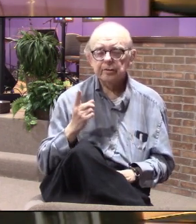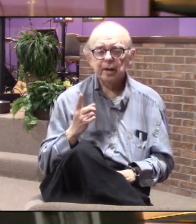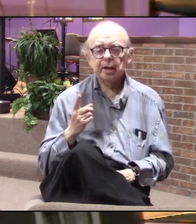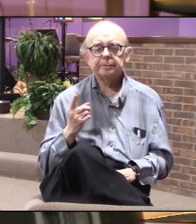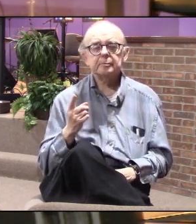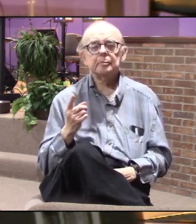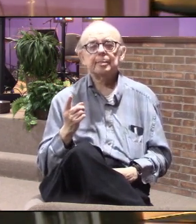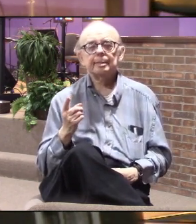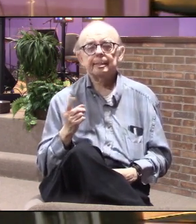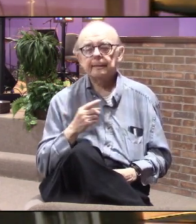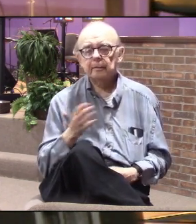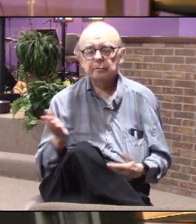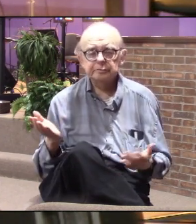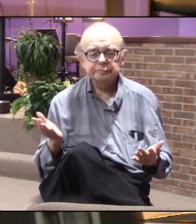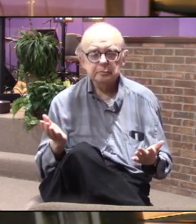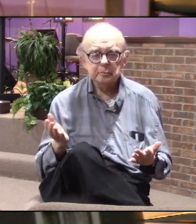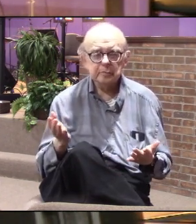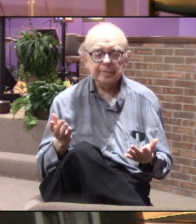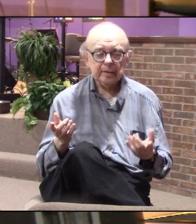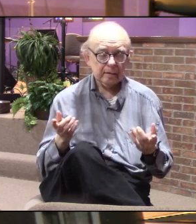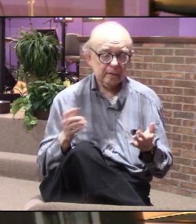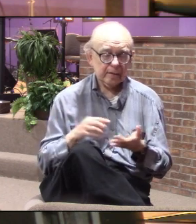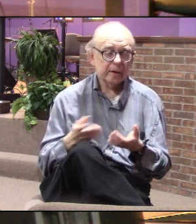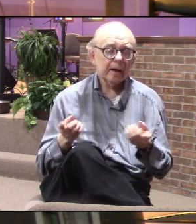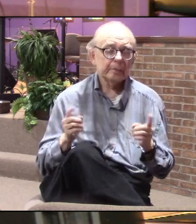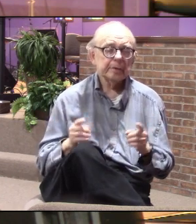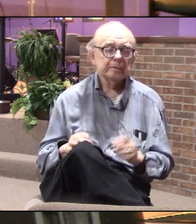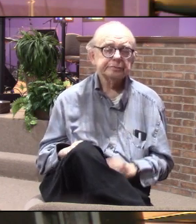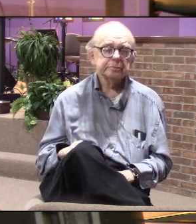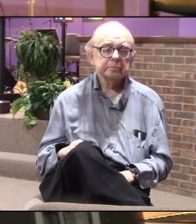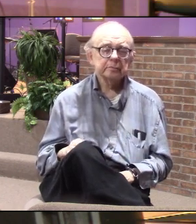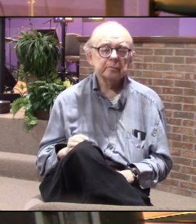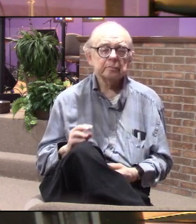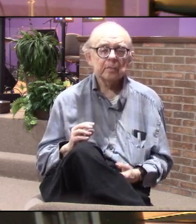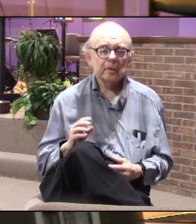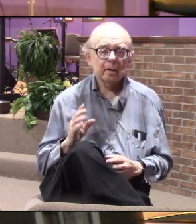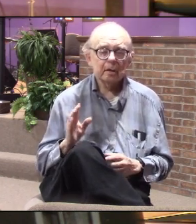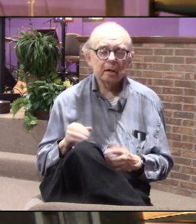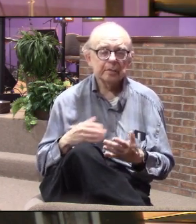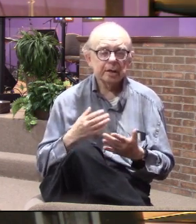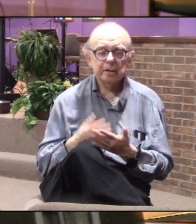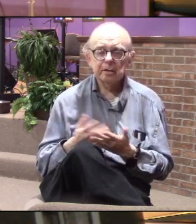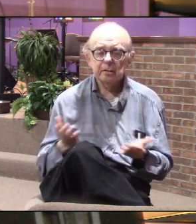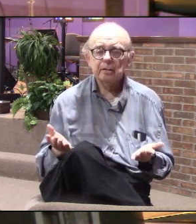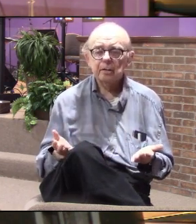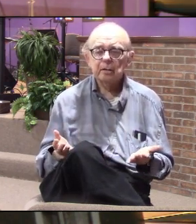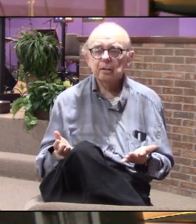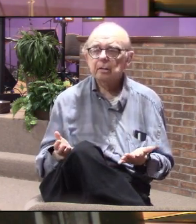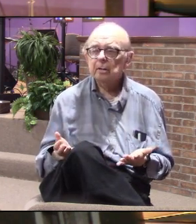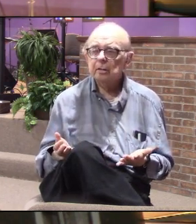understand these things that are going on. And I may get there and I may not get there.